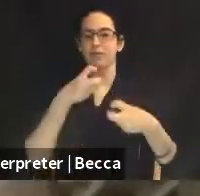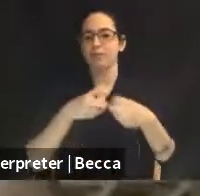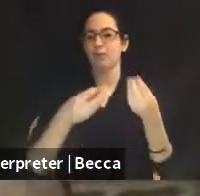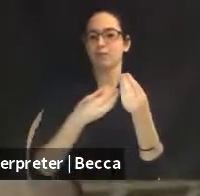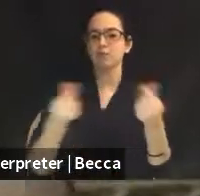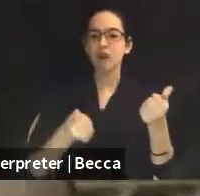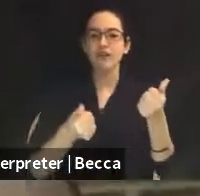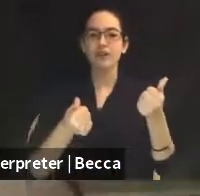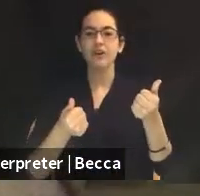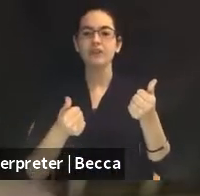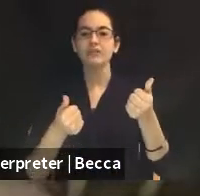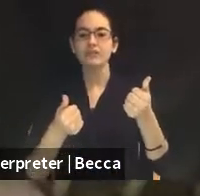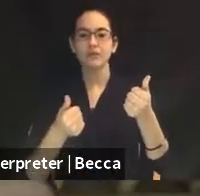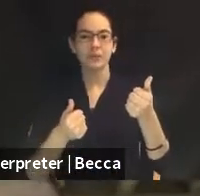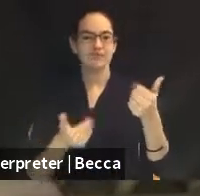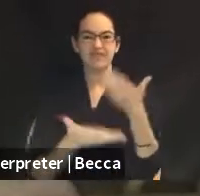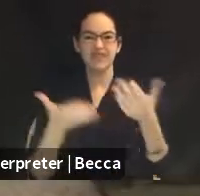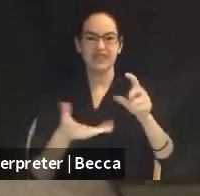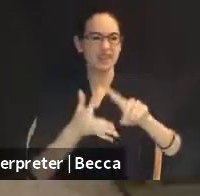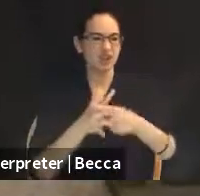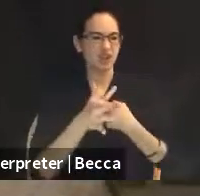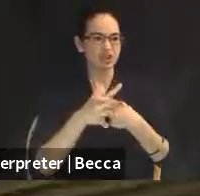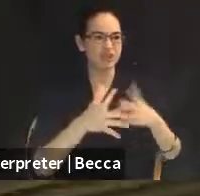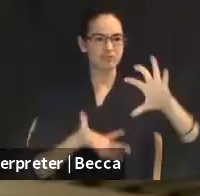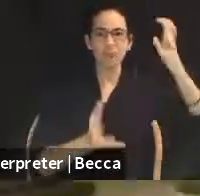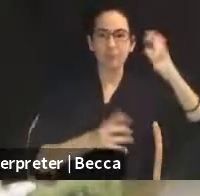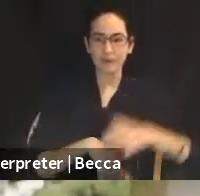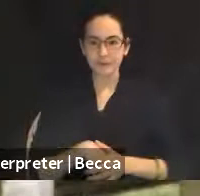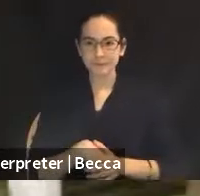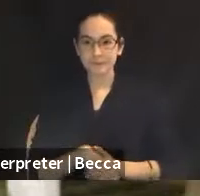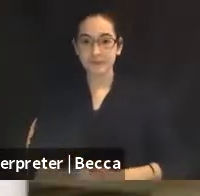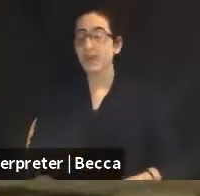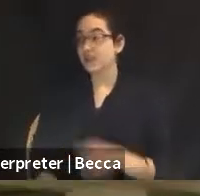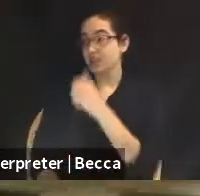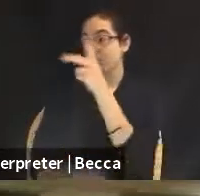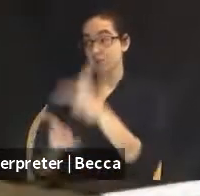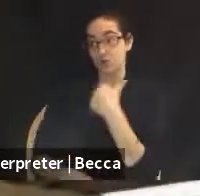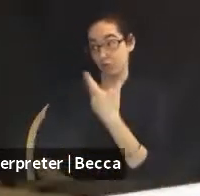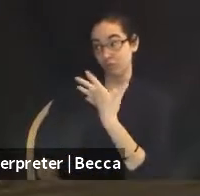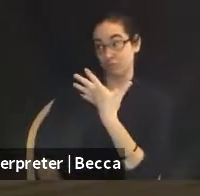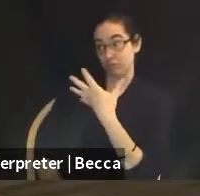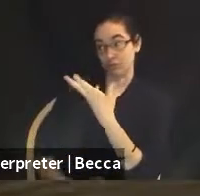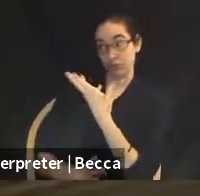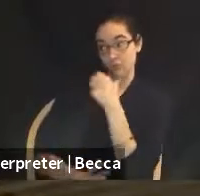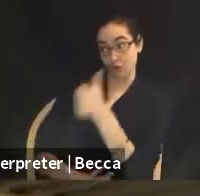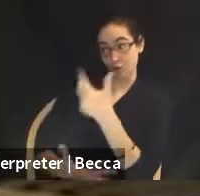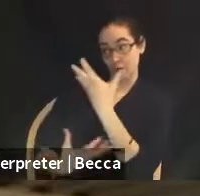the solution bringer when things started to feel like they were falling apart. Is there anybody you don't trust?